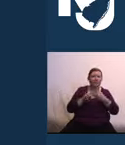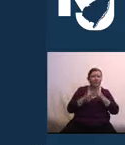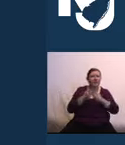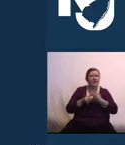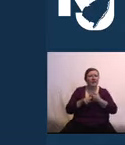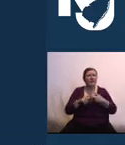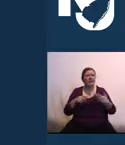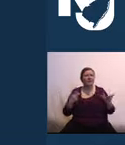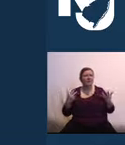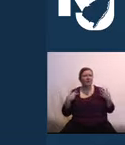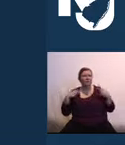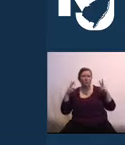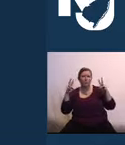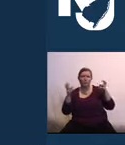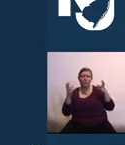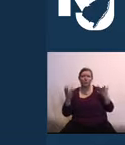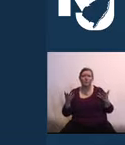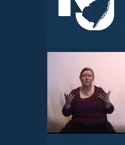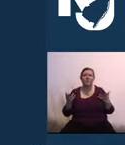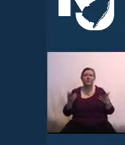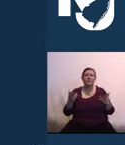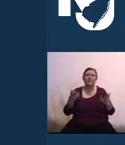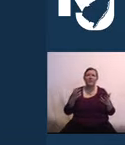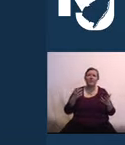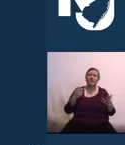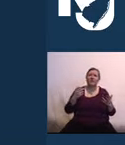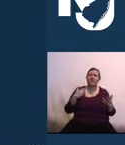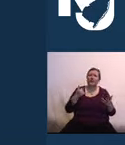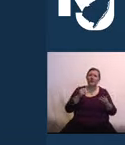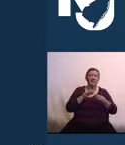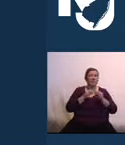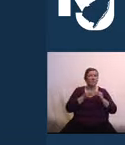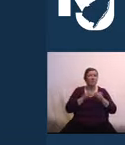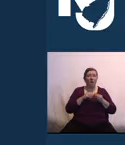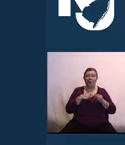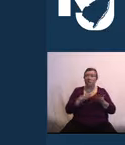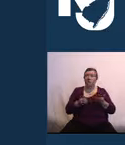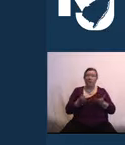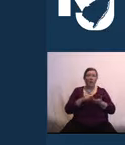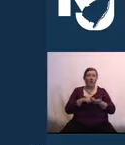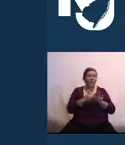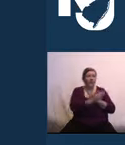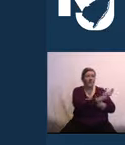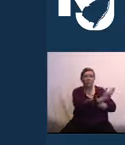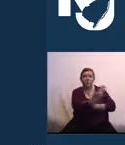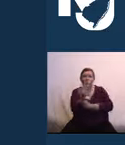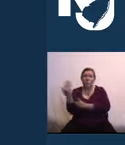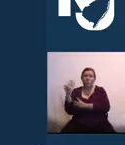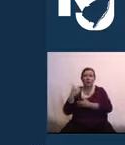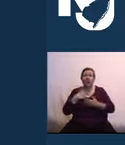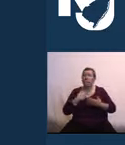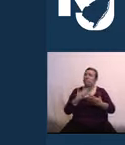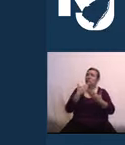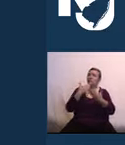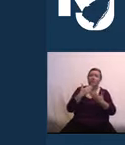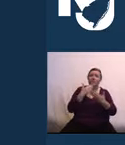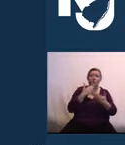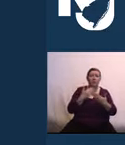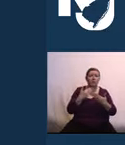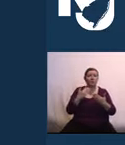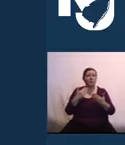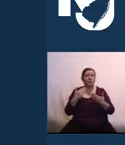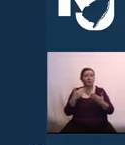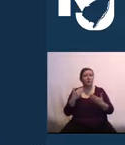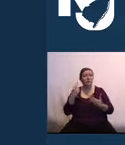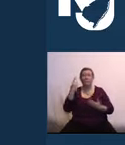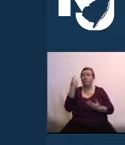now, "It's just a number, and if I wake up in the morning, it's another day to appreciate the fortunate life I enjoy." I think that's a